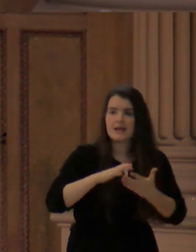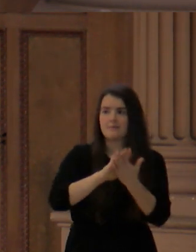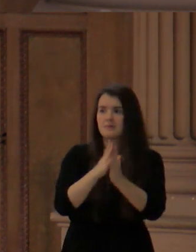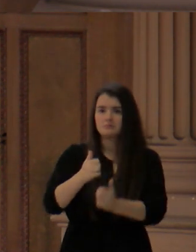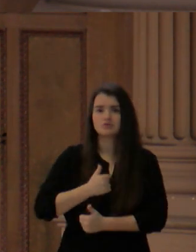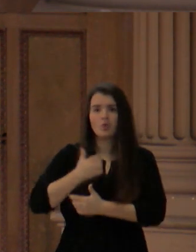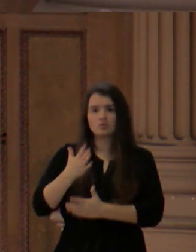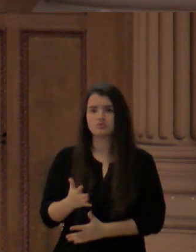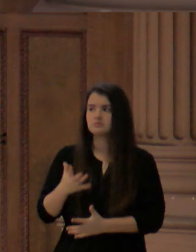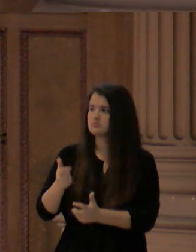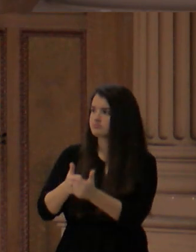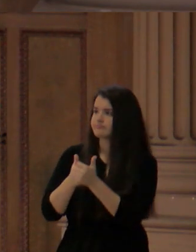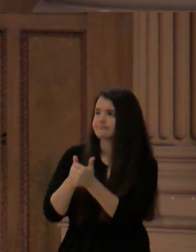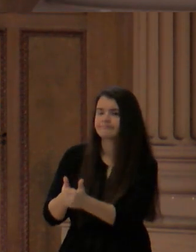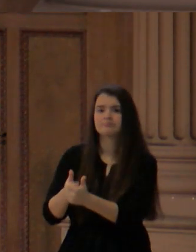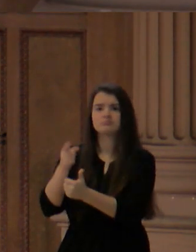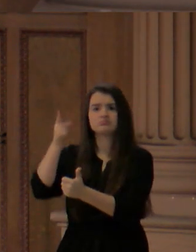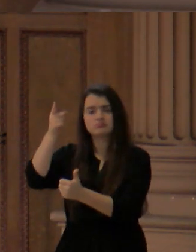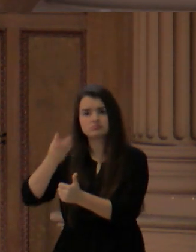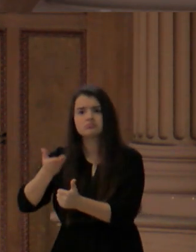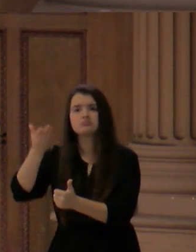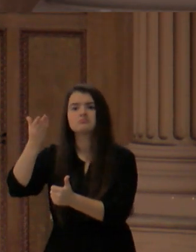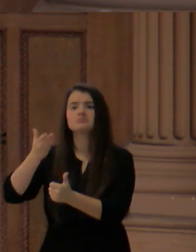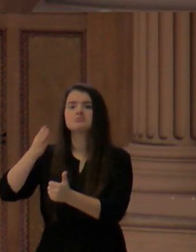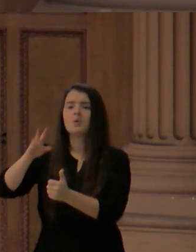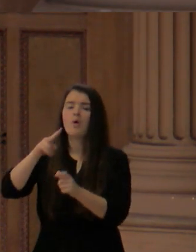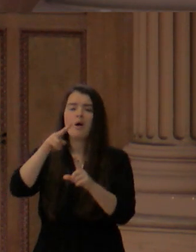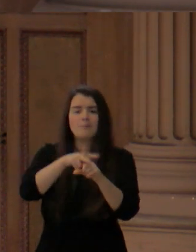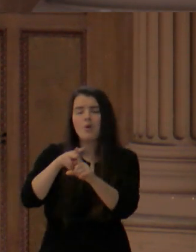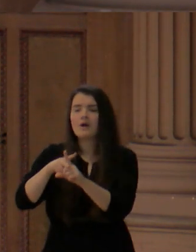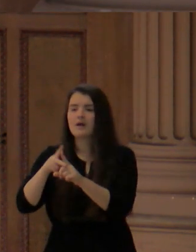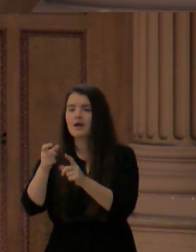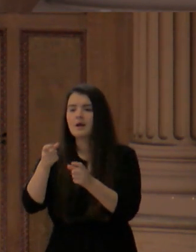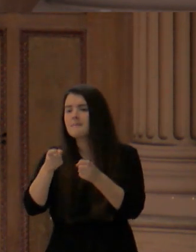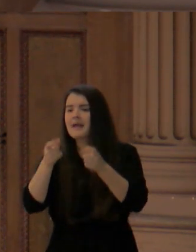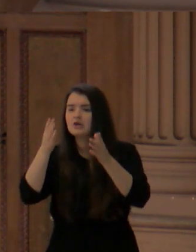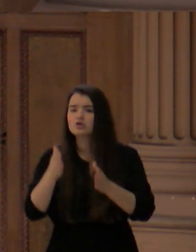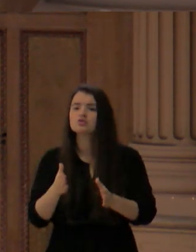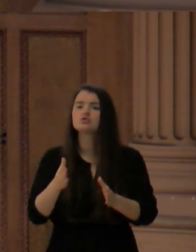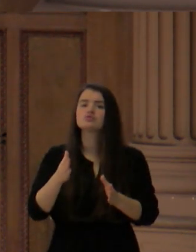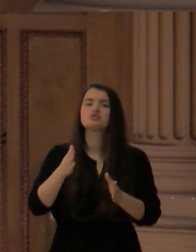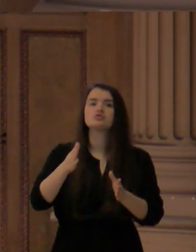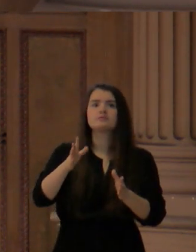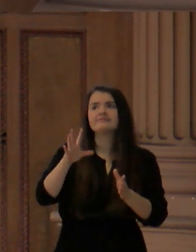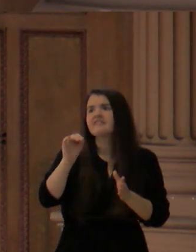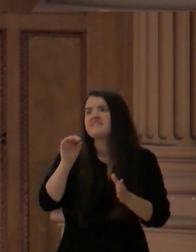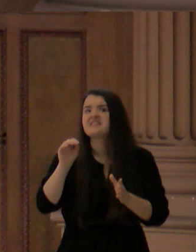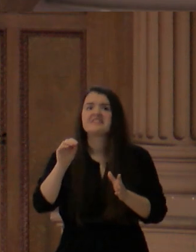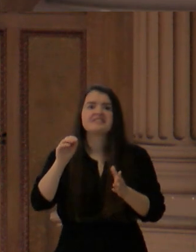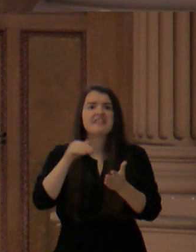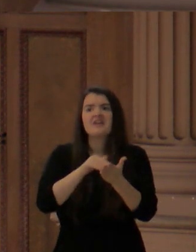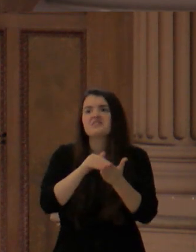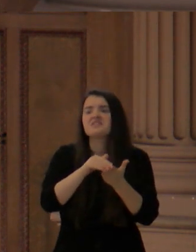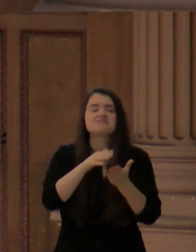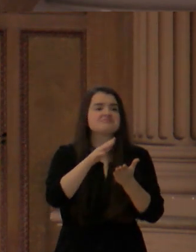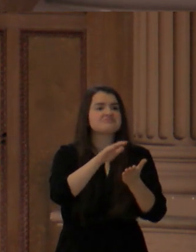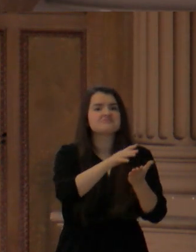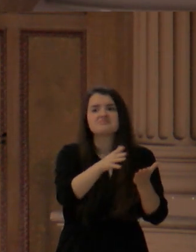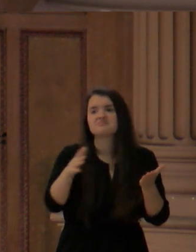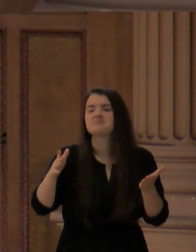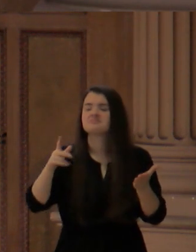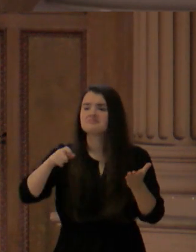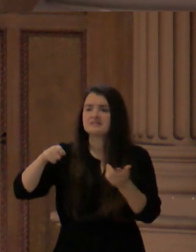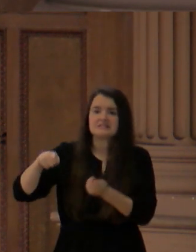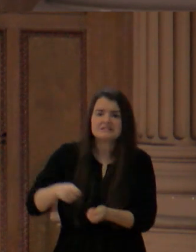chariots. And he'll appoint for himself commanders of thousands and commanders of fifties, and some to plow his ground and reap his harvest,